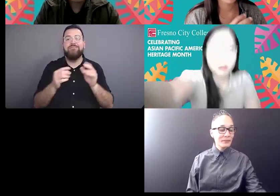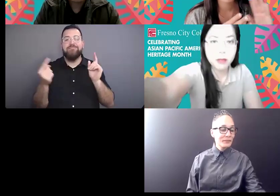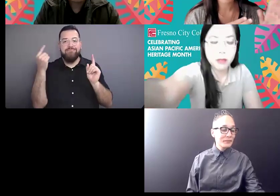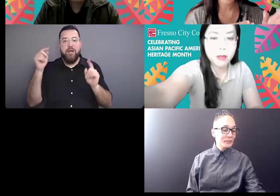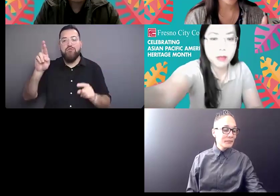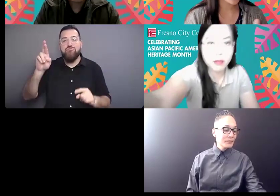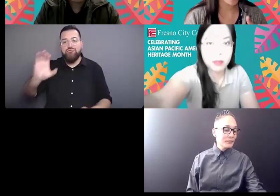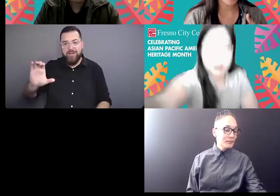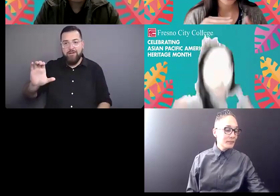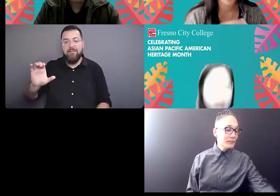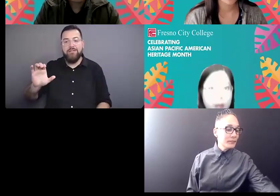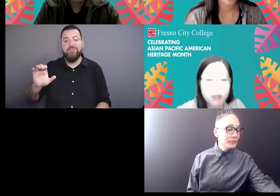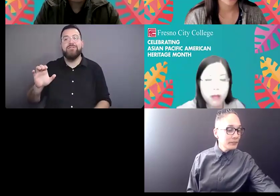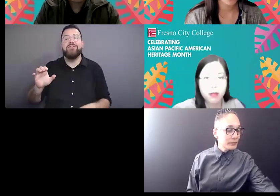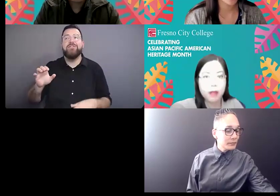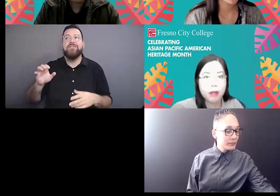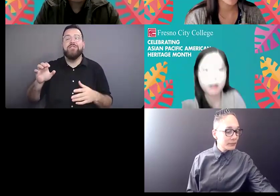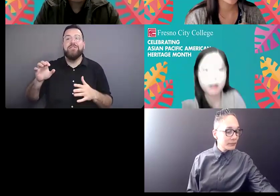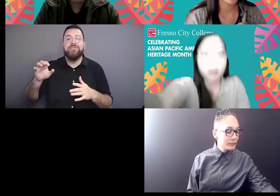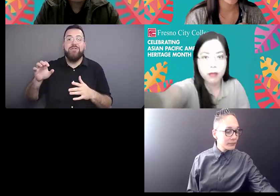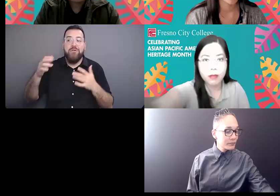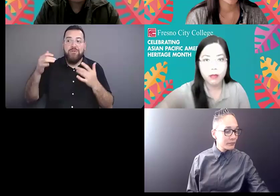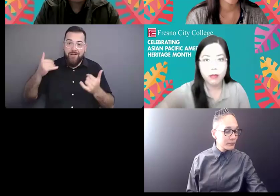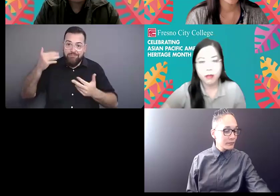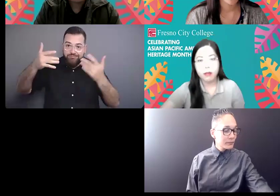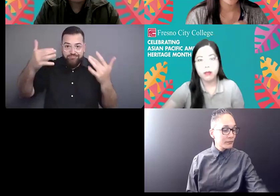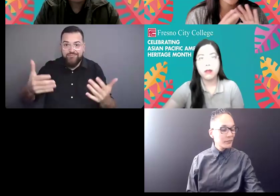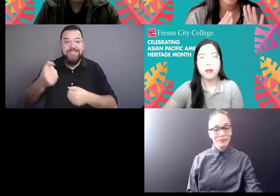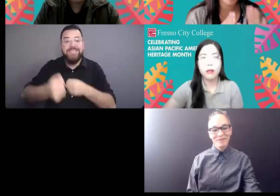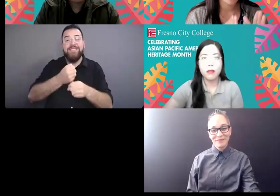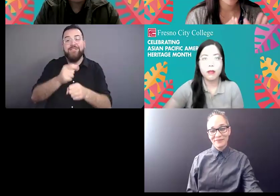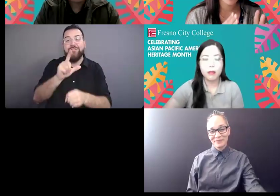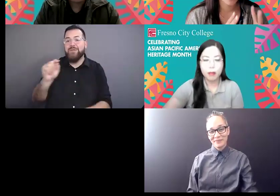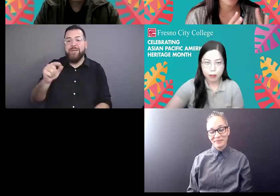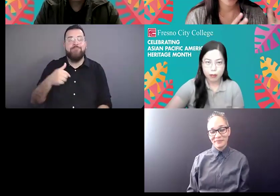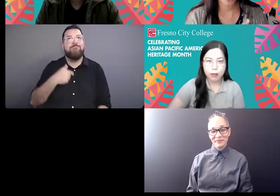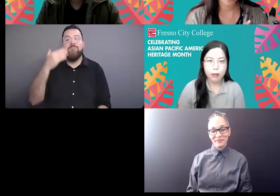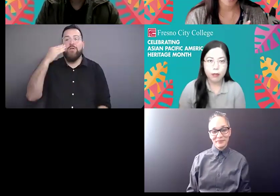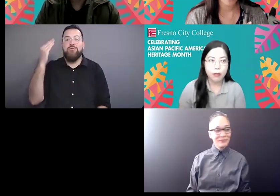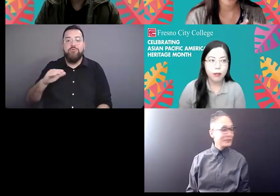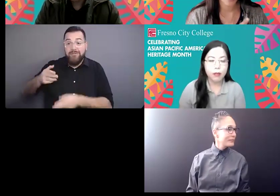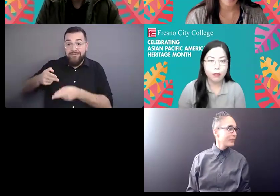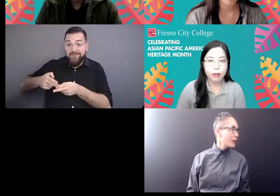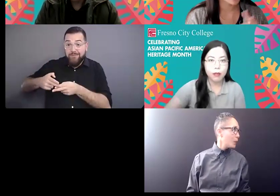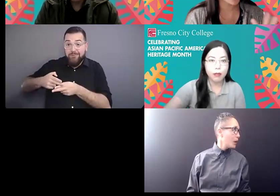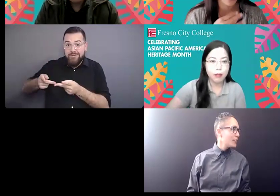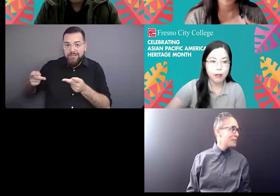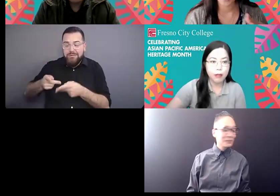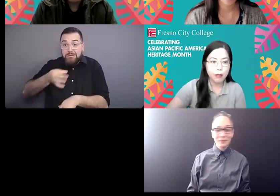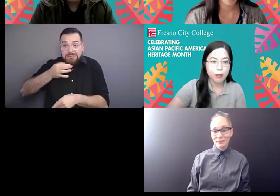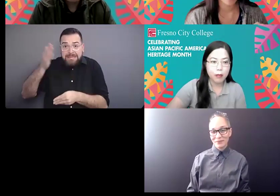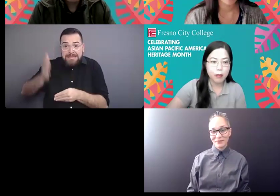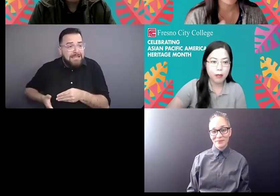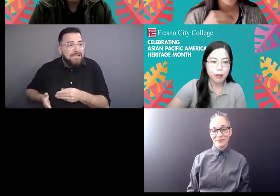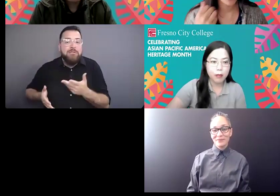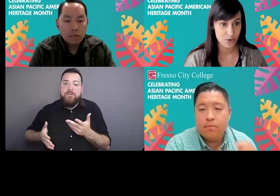College. Transitioned over into 2020 and I knew that that temporary position was coming to an end. So started